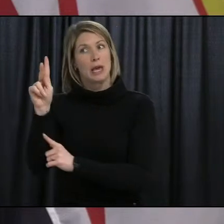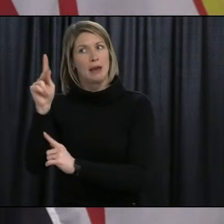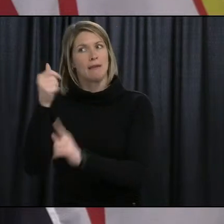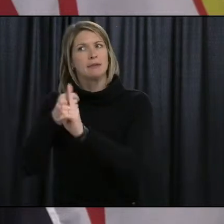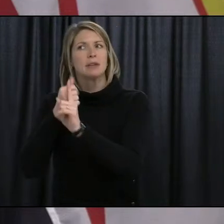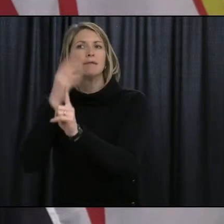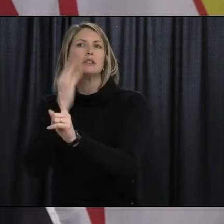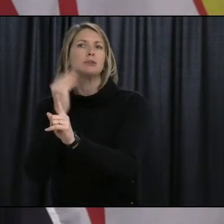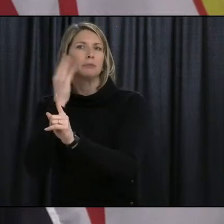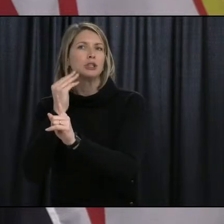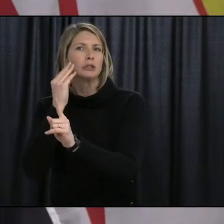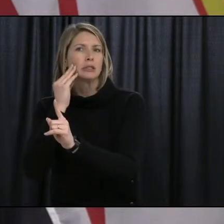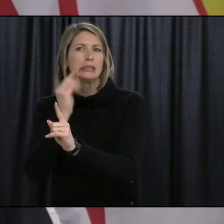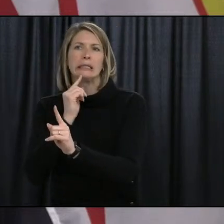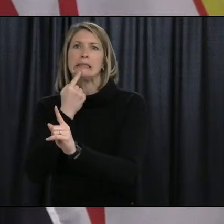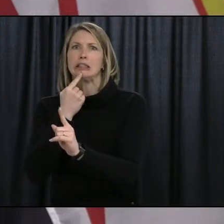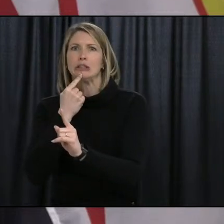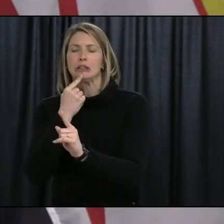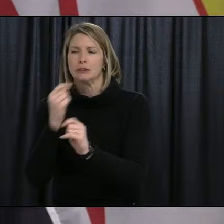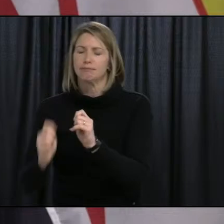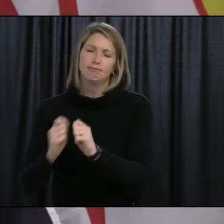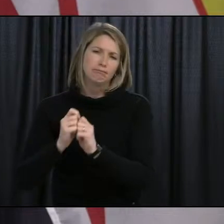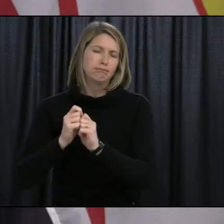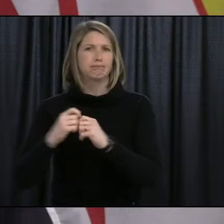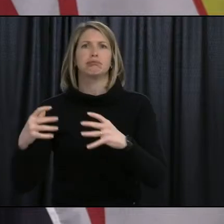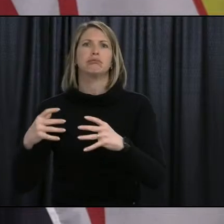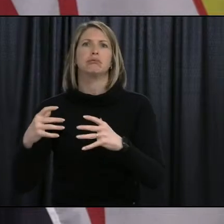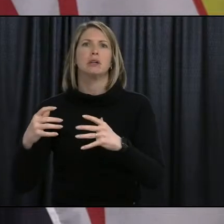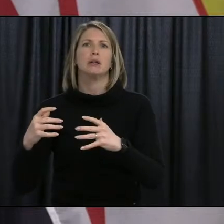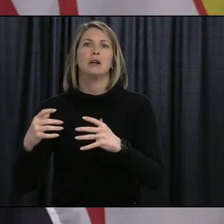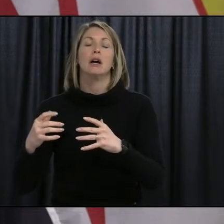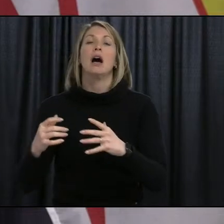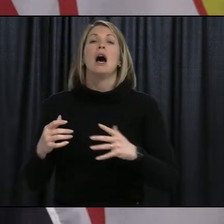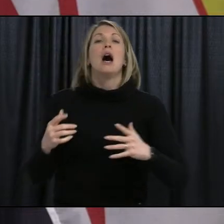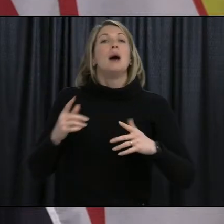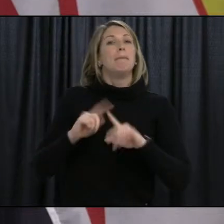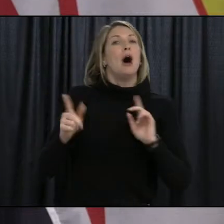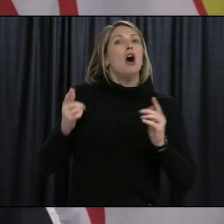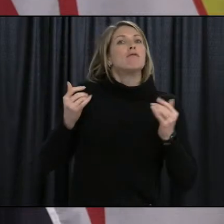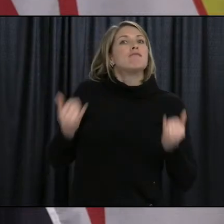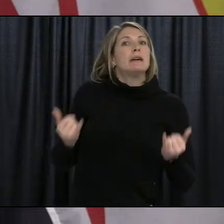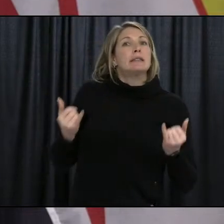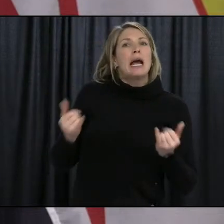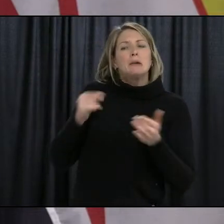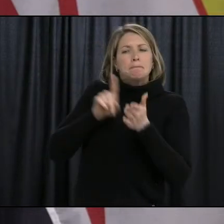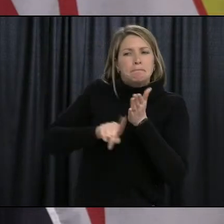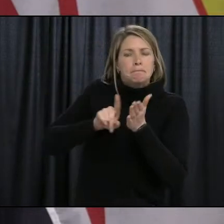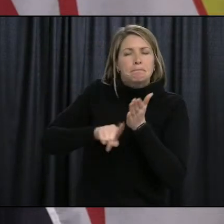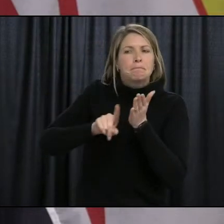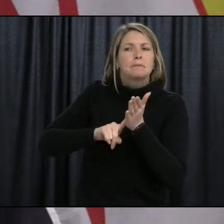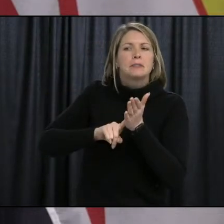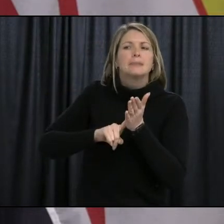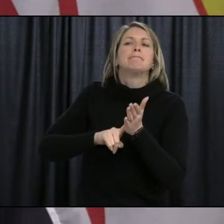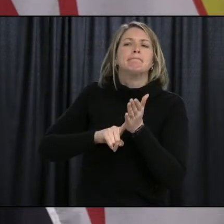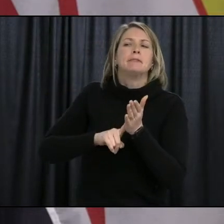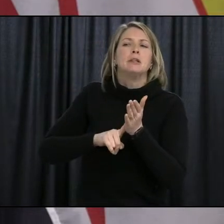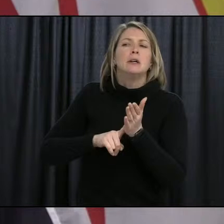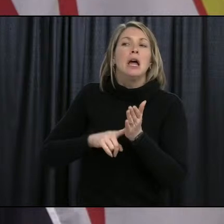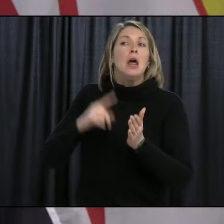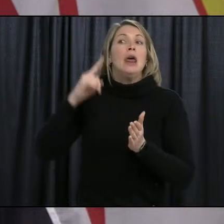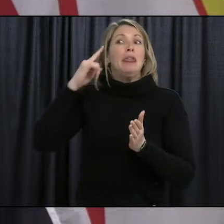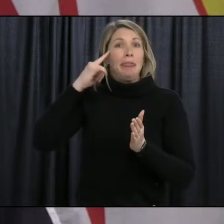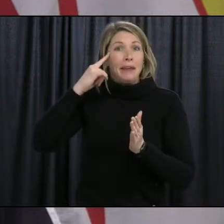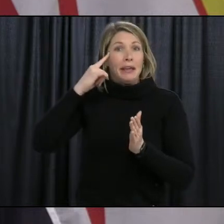some studies and some indications that perhaps it does cause more serious disease. The other thing we have to